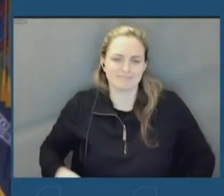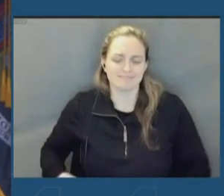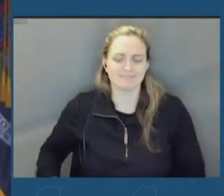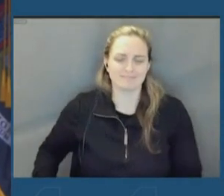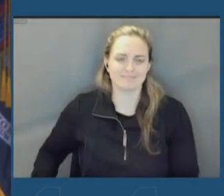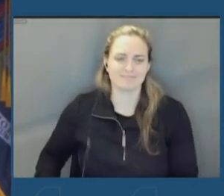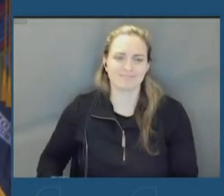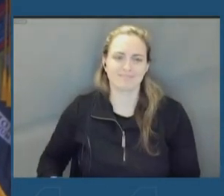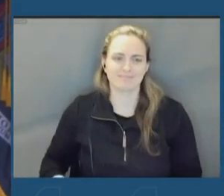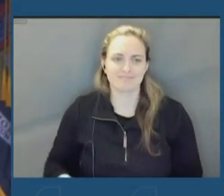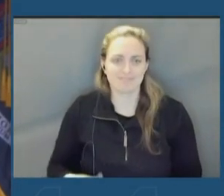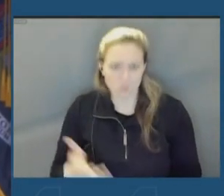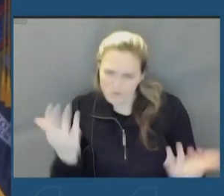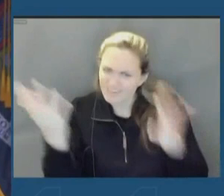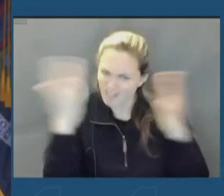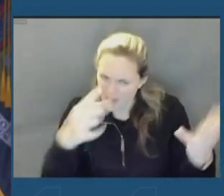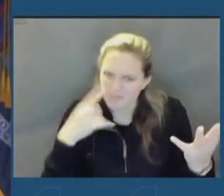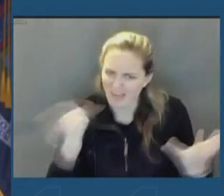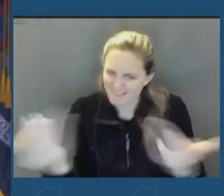Well, you can clap on that.